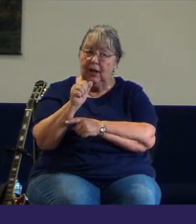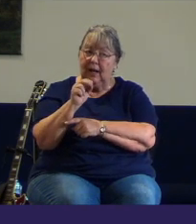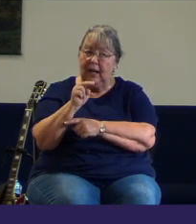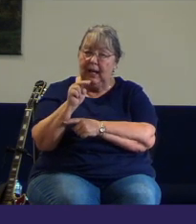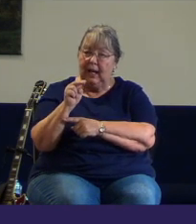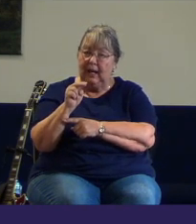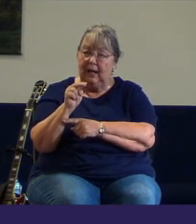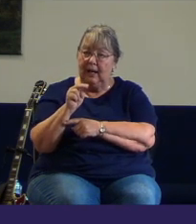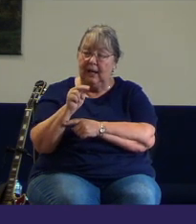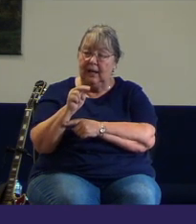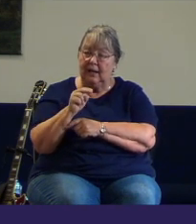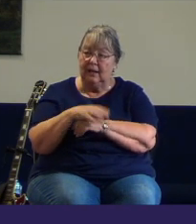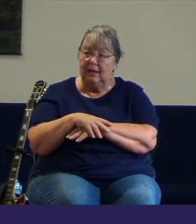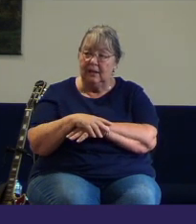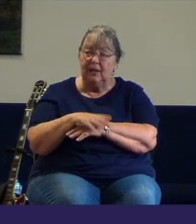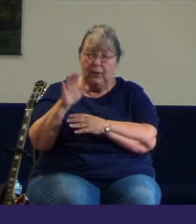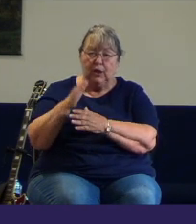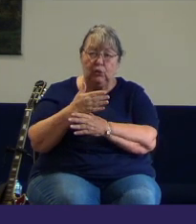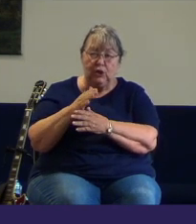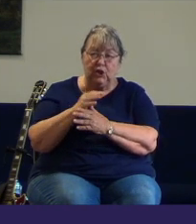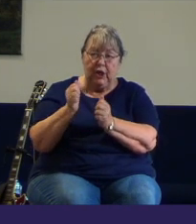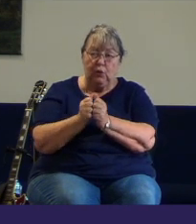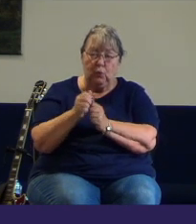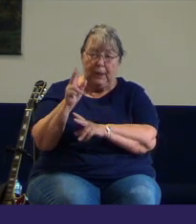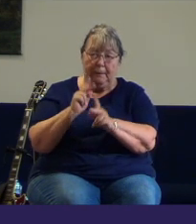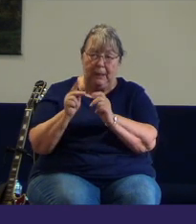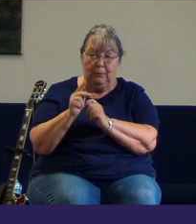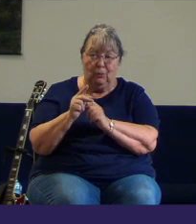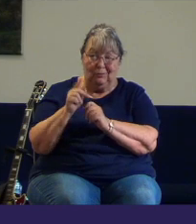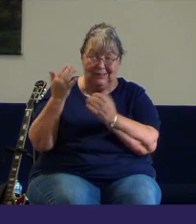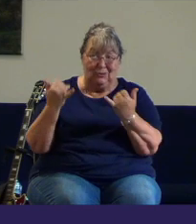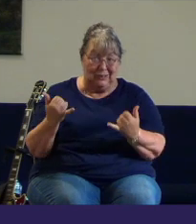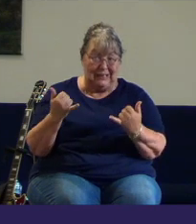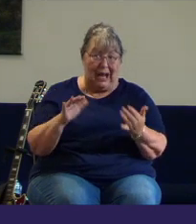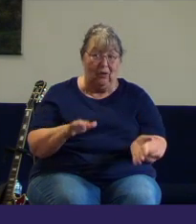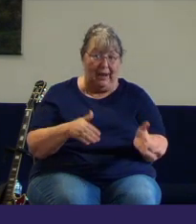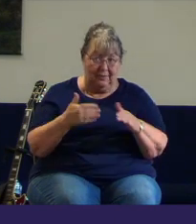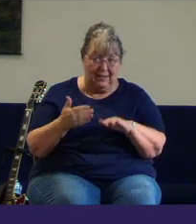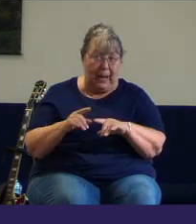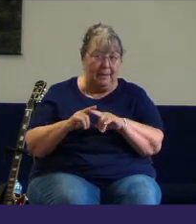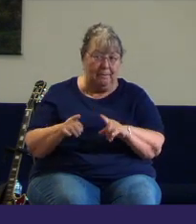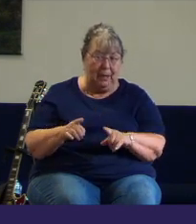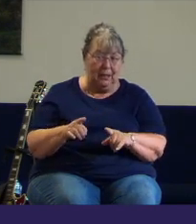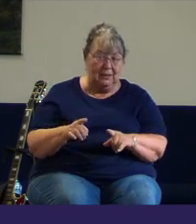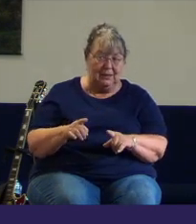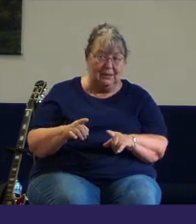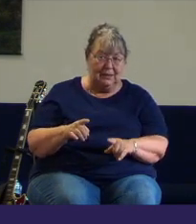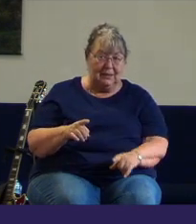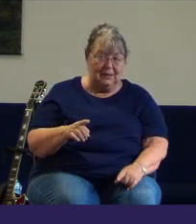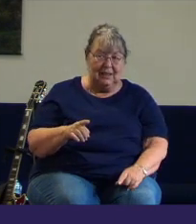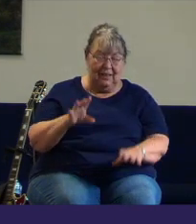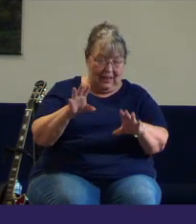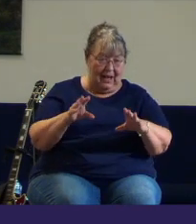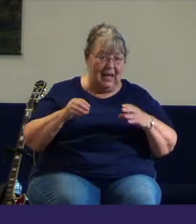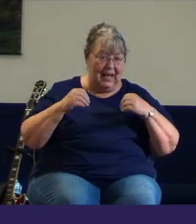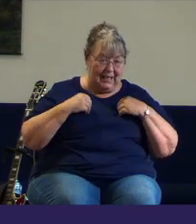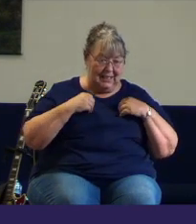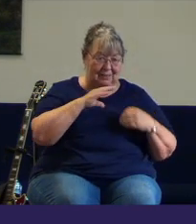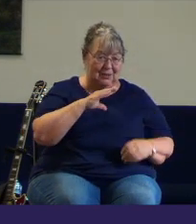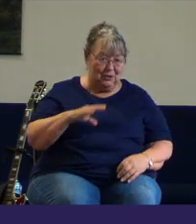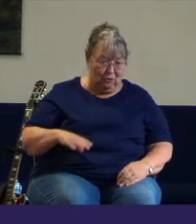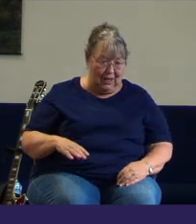Brother Caleb, we saw one man. You remember that day as he wept before God. Last moments of his life. I know where they're